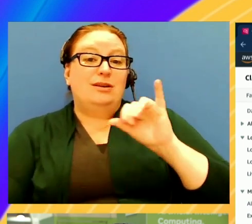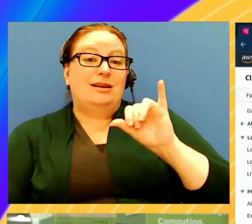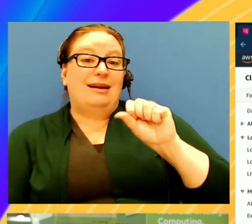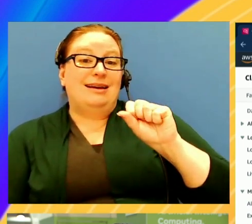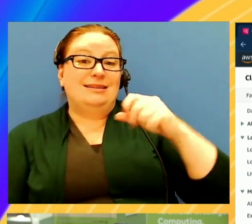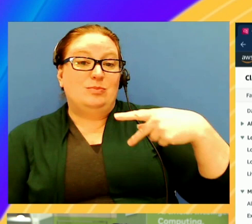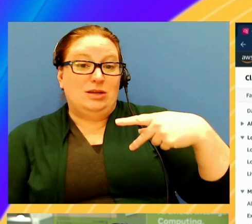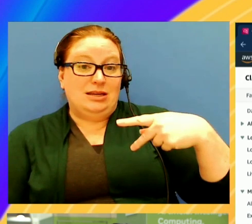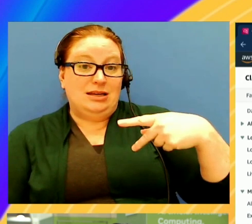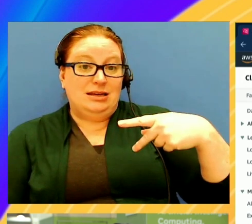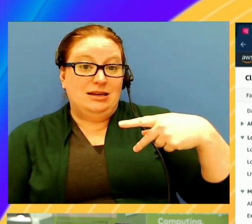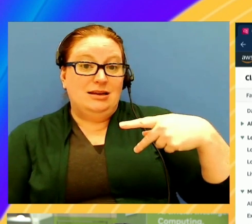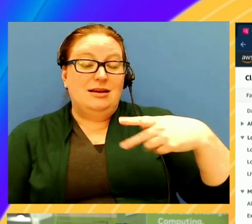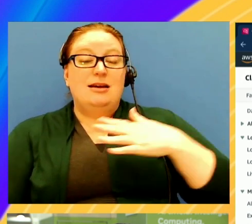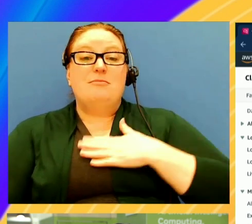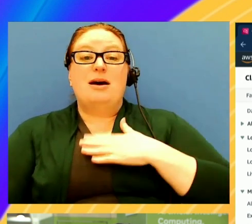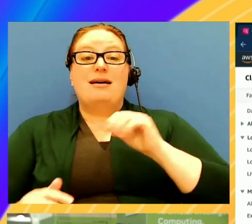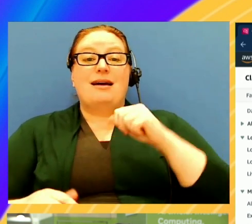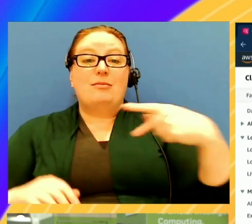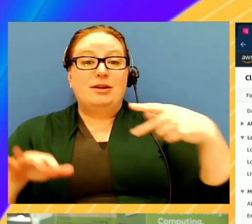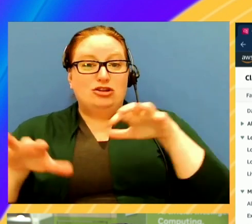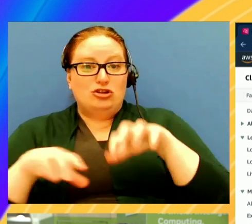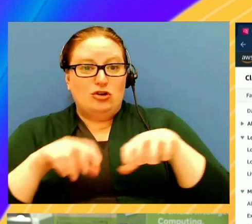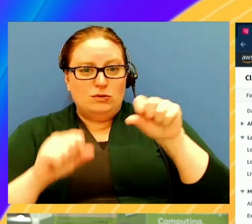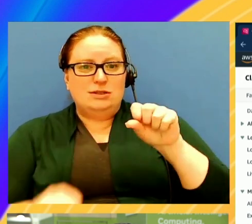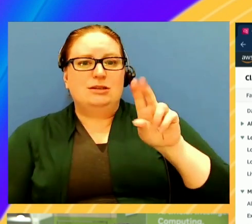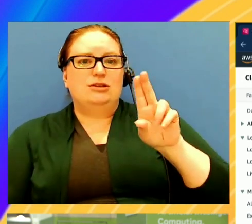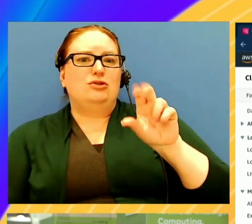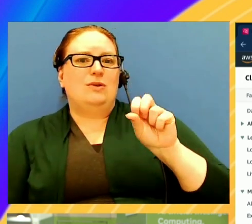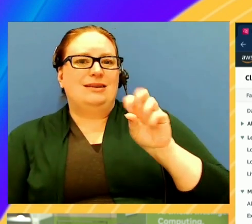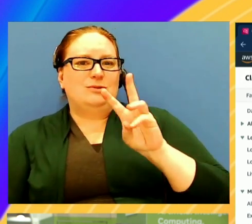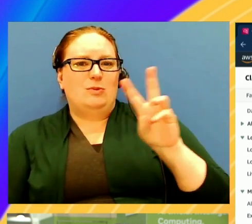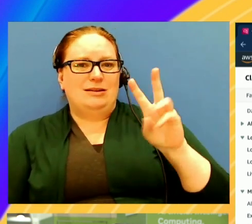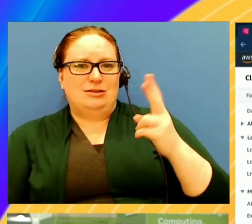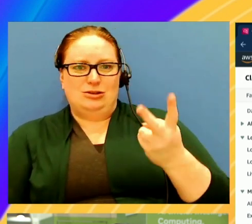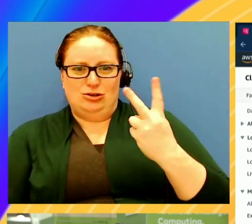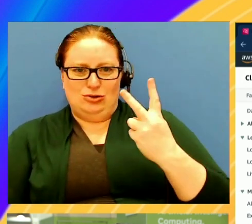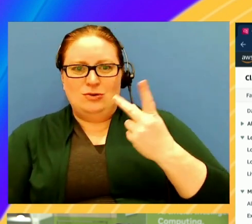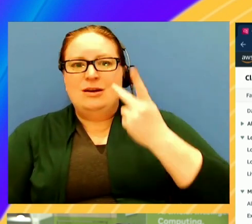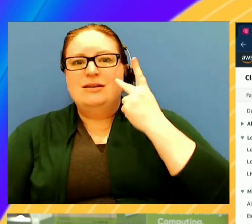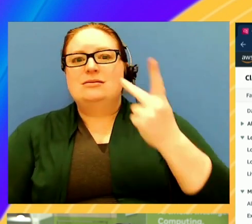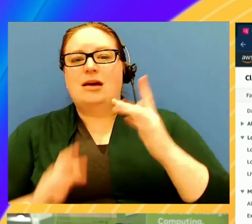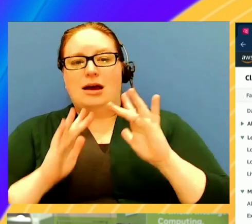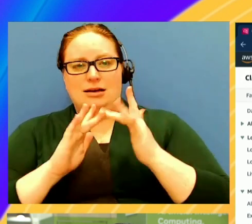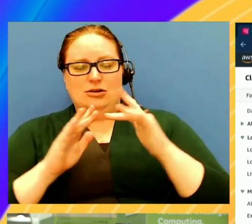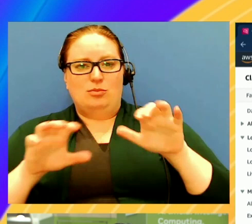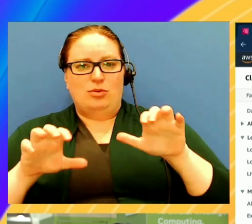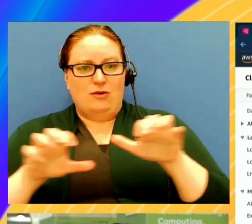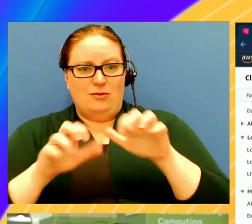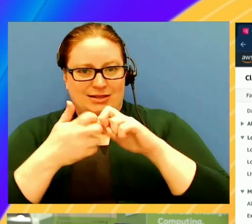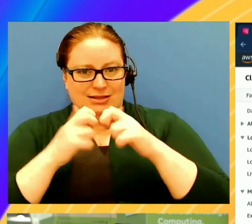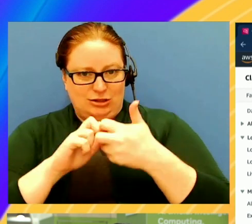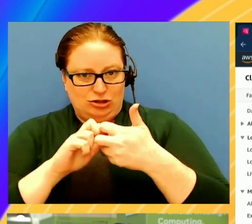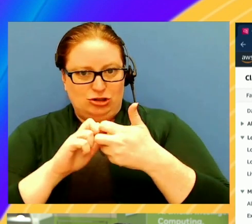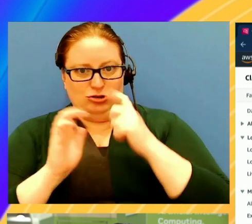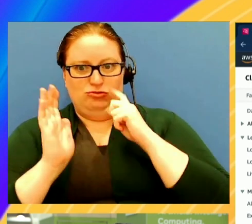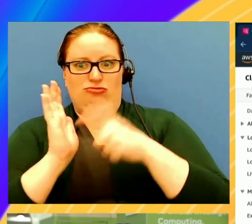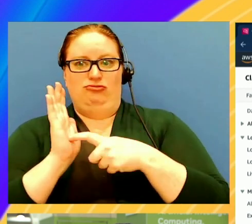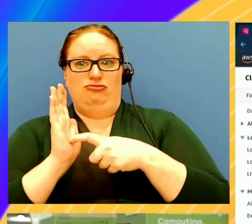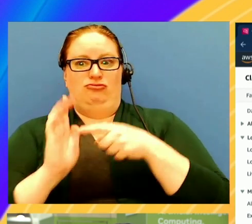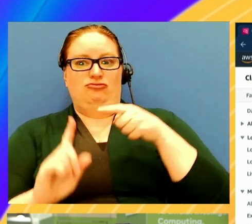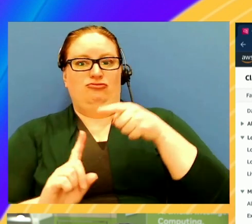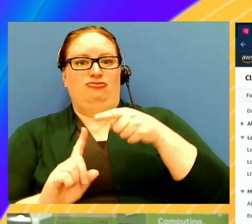my application hosted in US West 2, saw an internet performance issue, and that